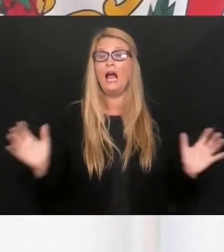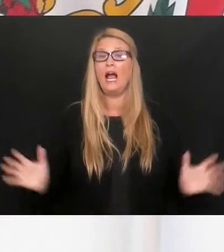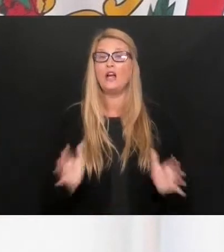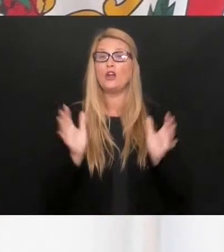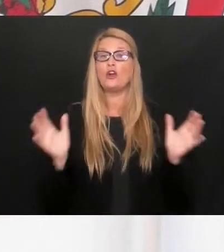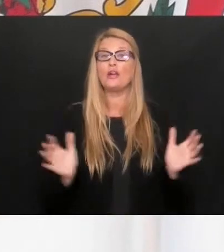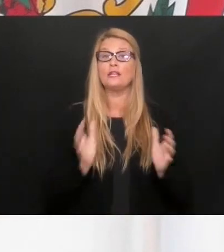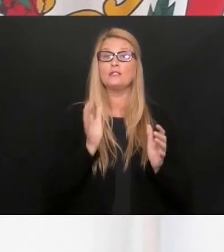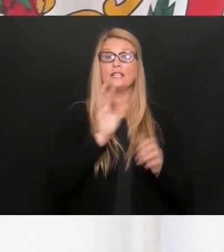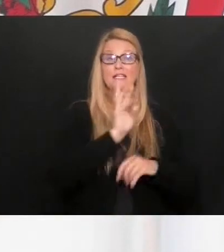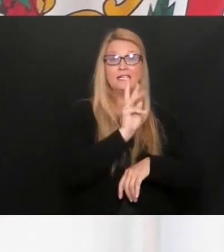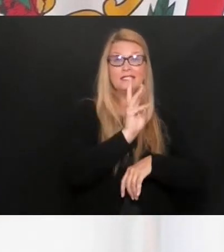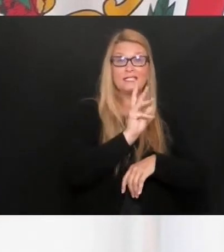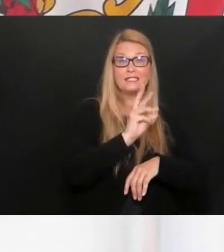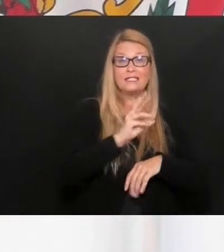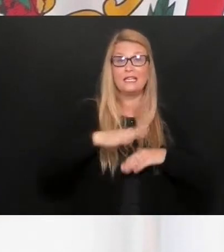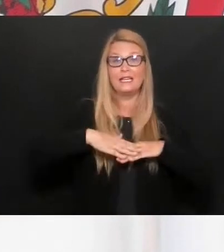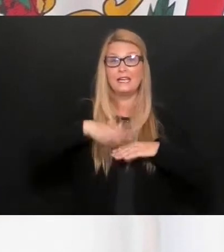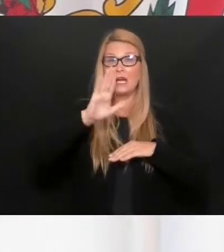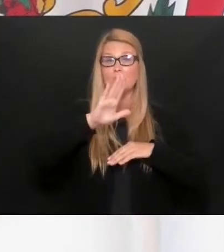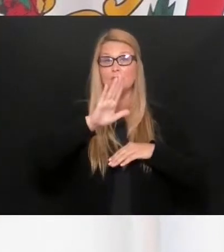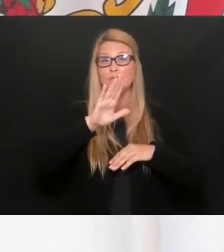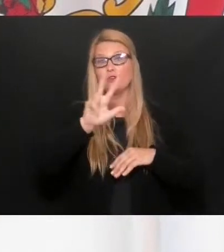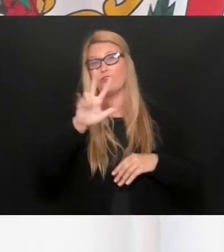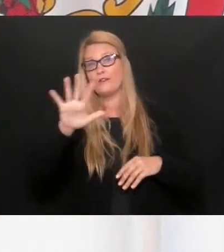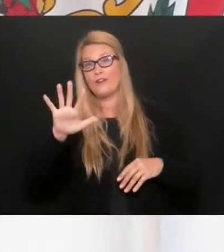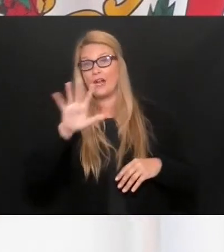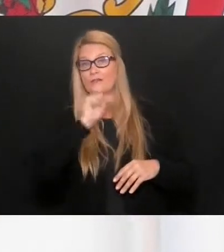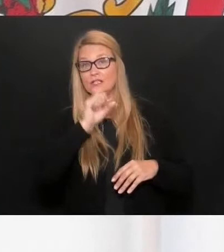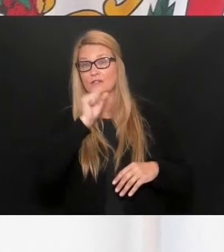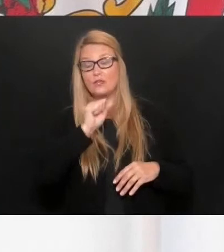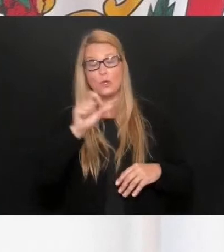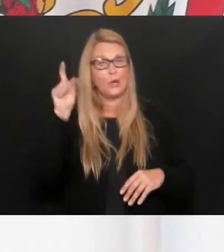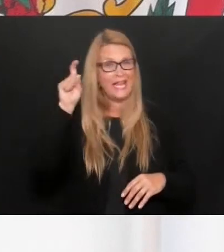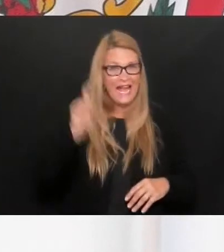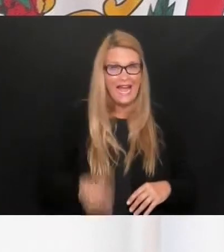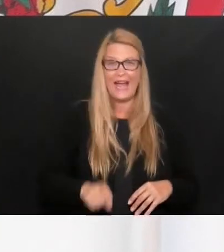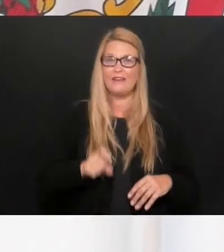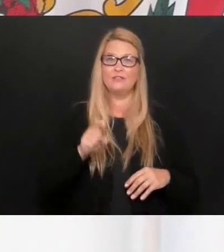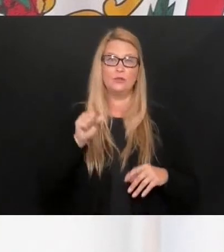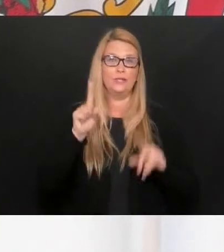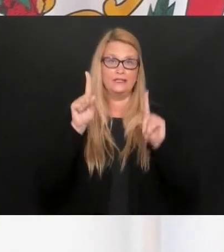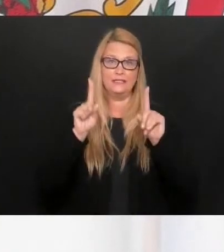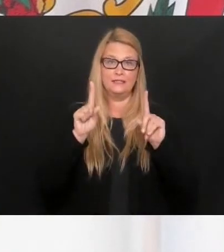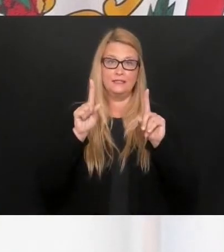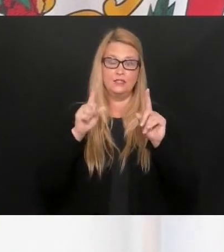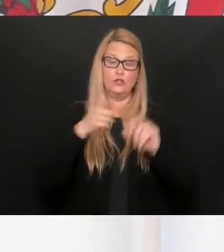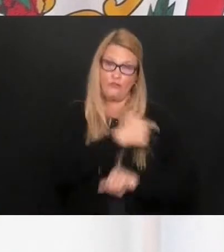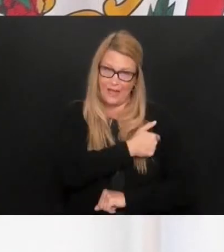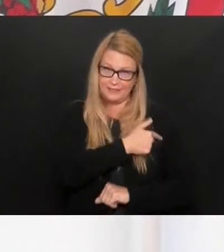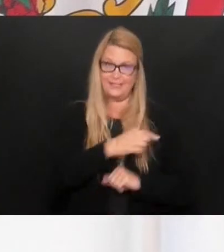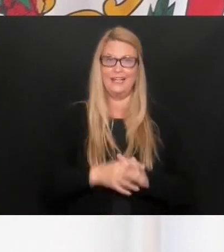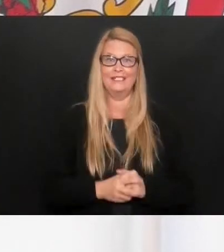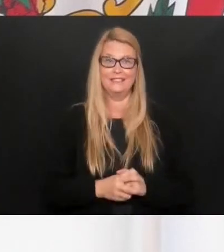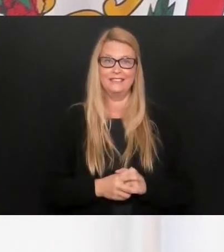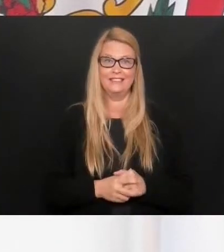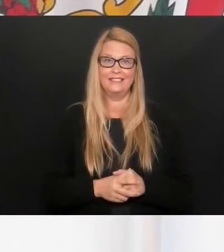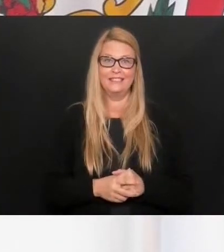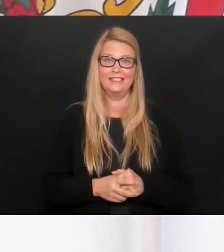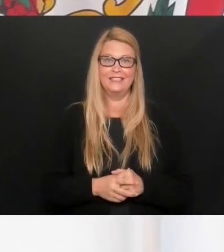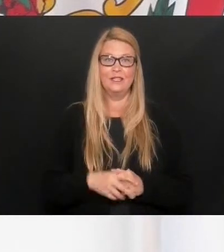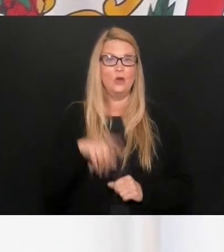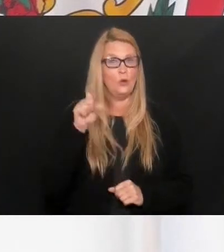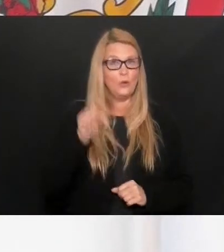to 35 years of age, come on now. We have to get you vaccinated. We have got to get